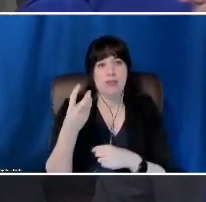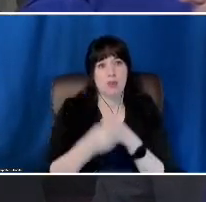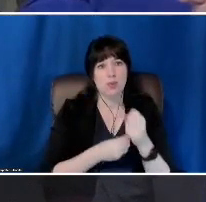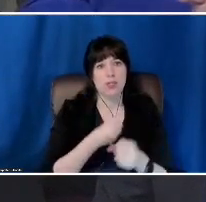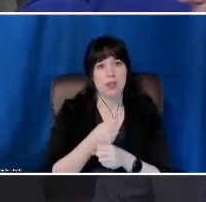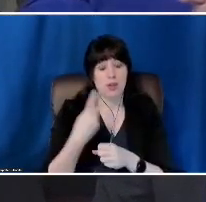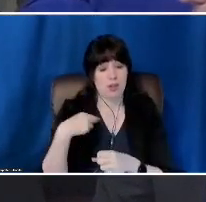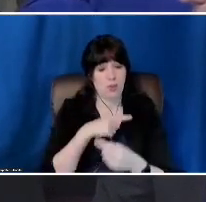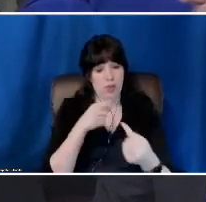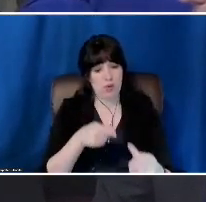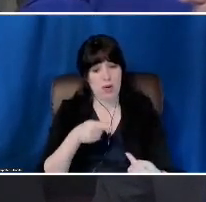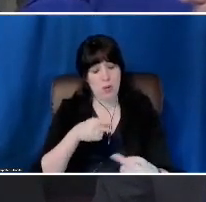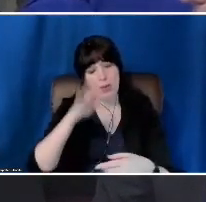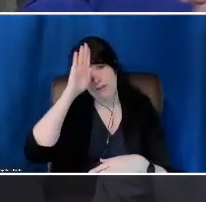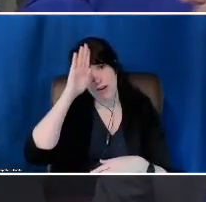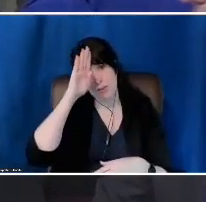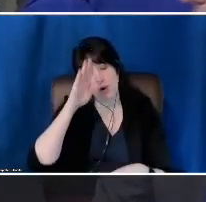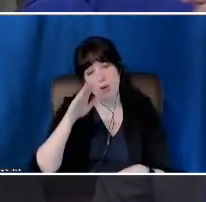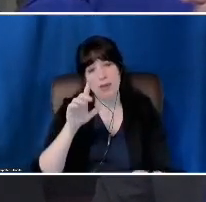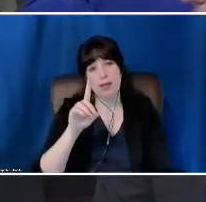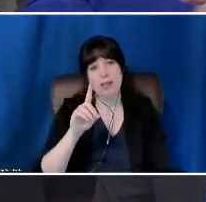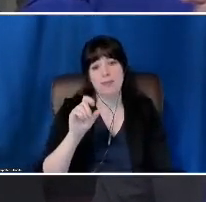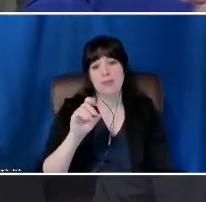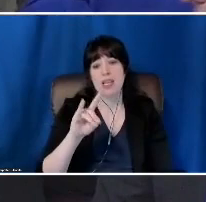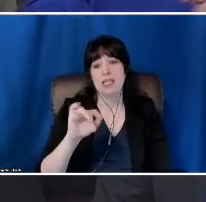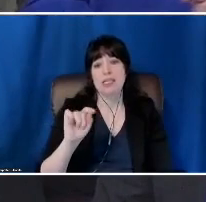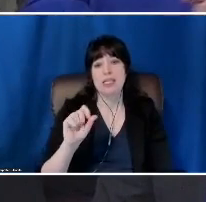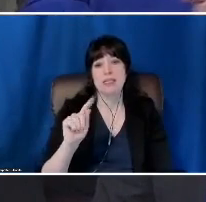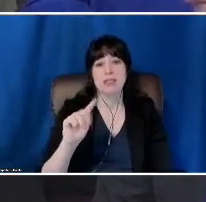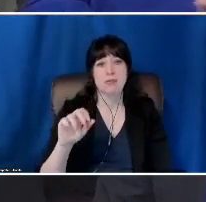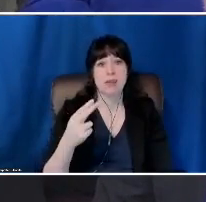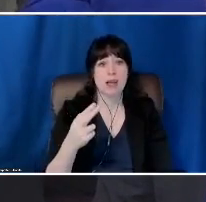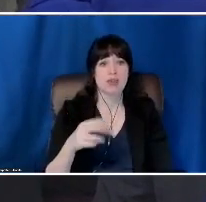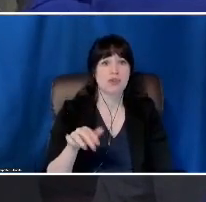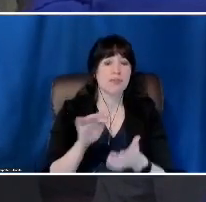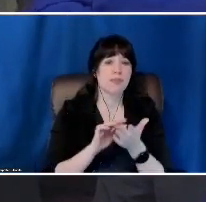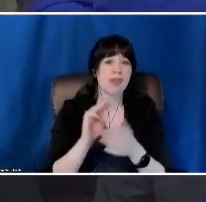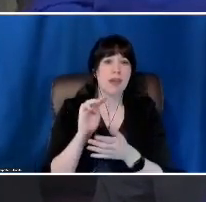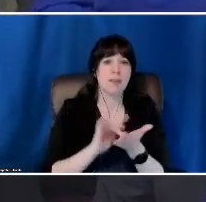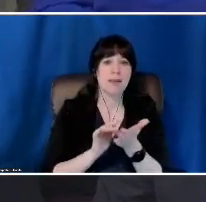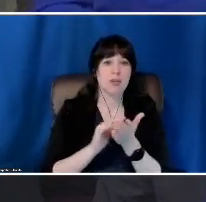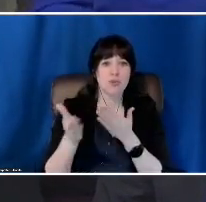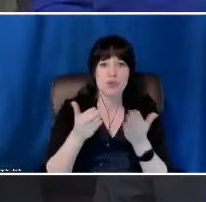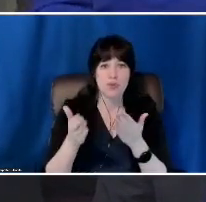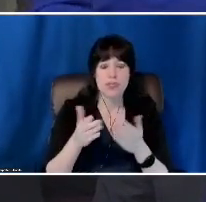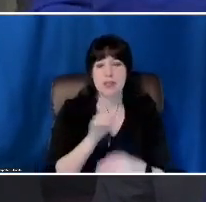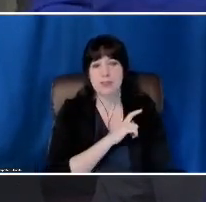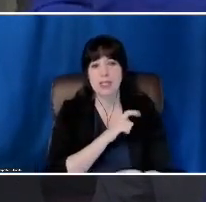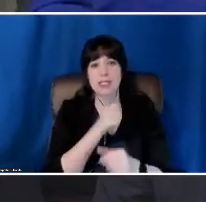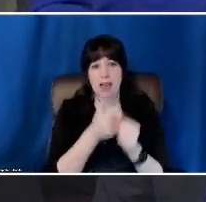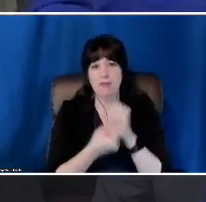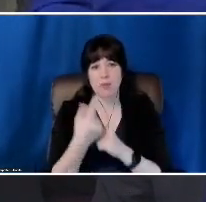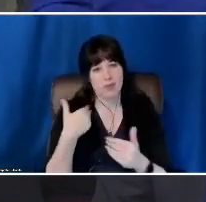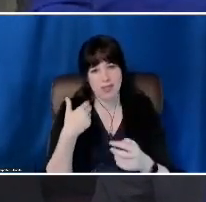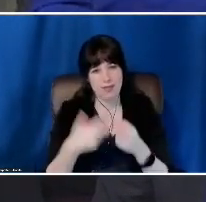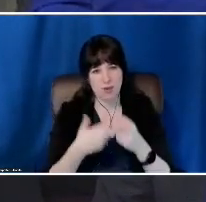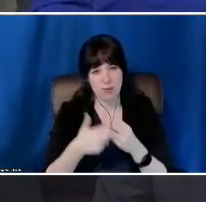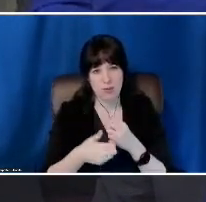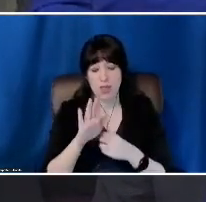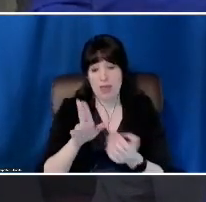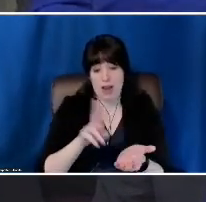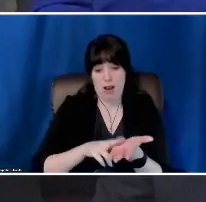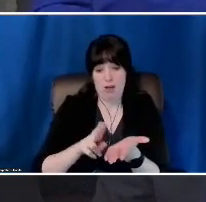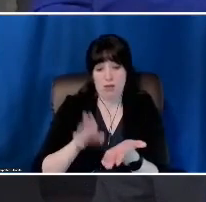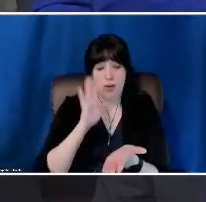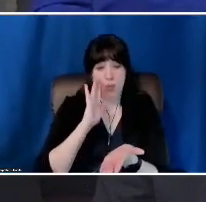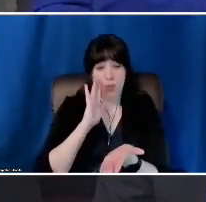struggling in the fire department, dispatch, medical services, police, everybody's having troubles. So their contract will help them have